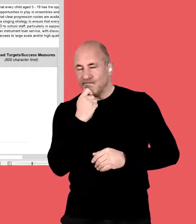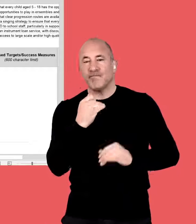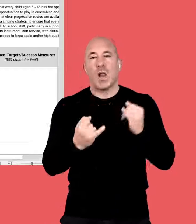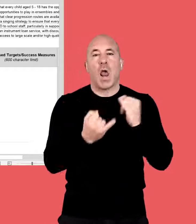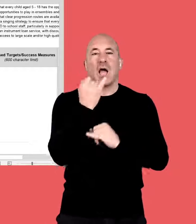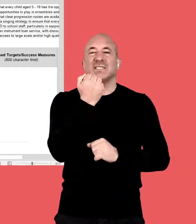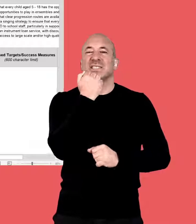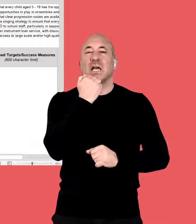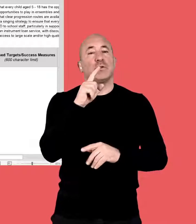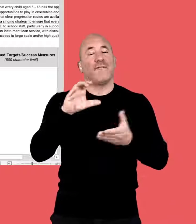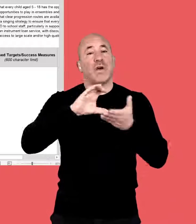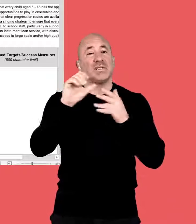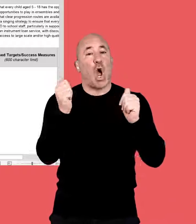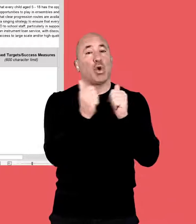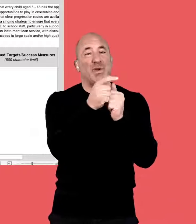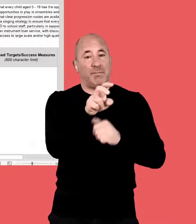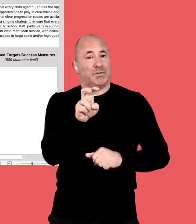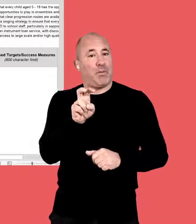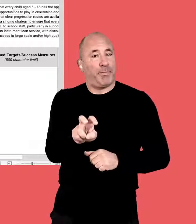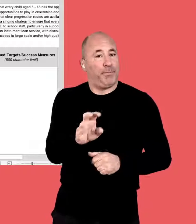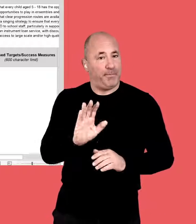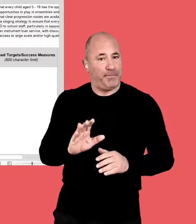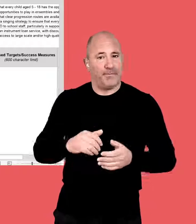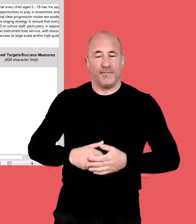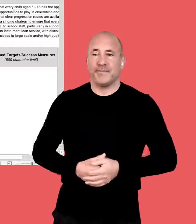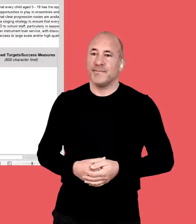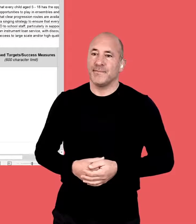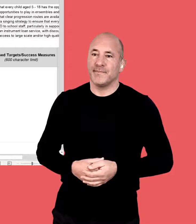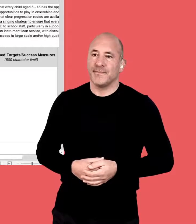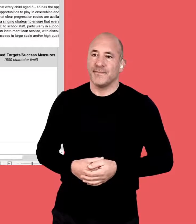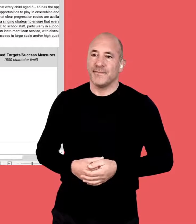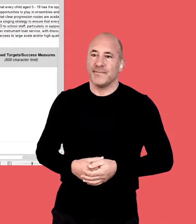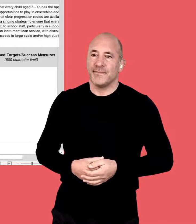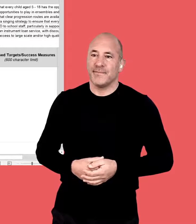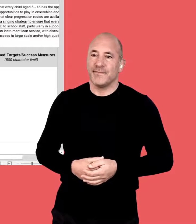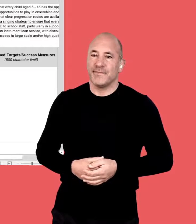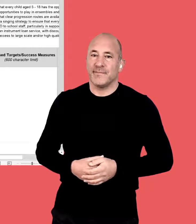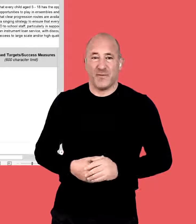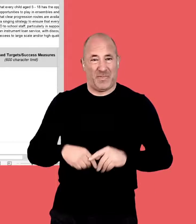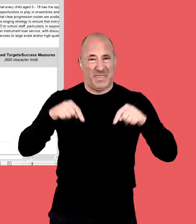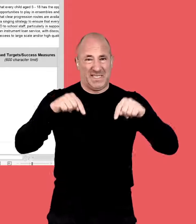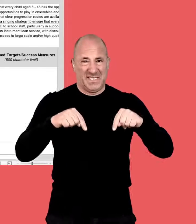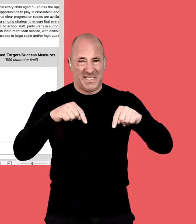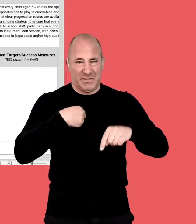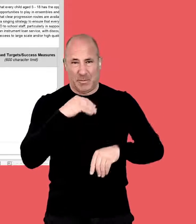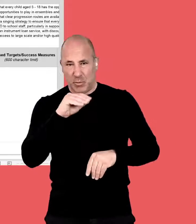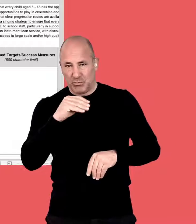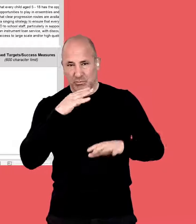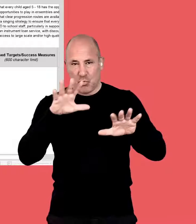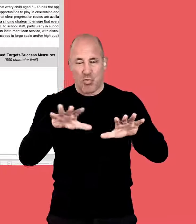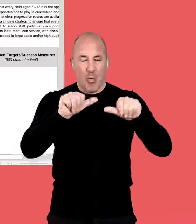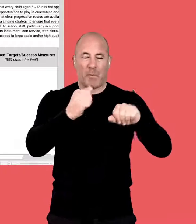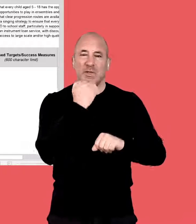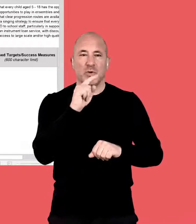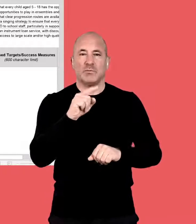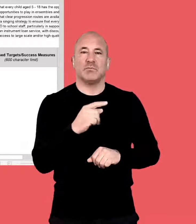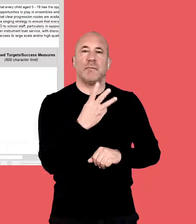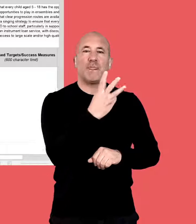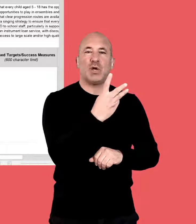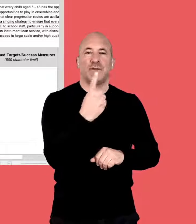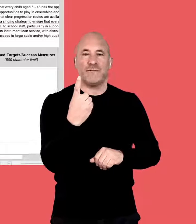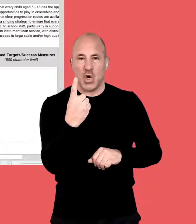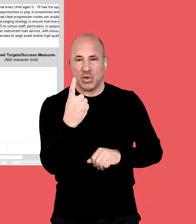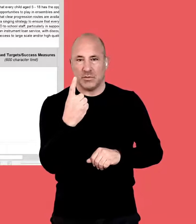last date of the funding agreement. So for this objective, I'm going to put the completion date as